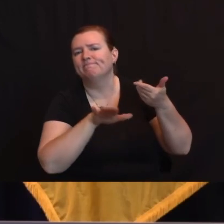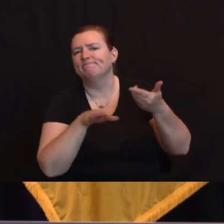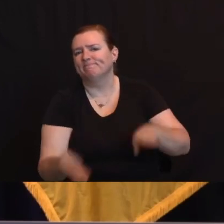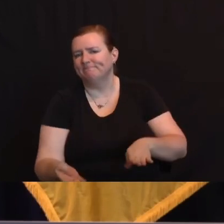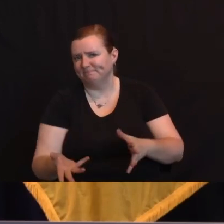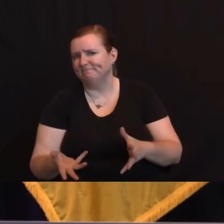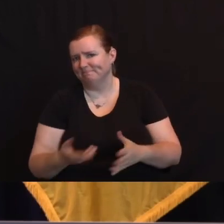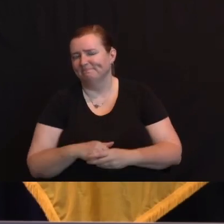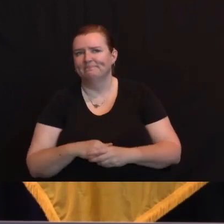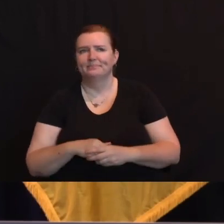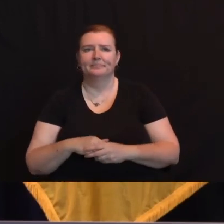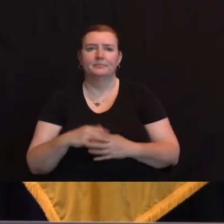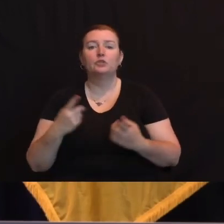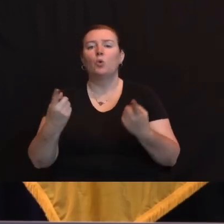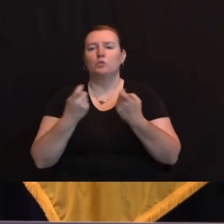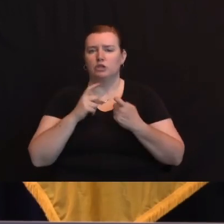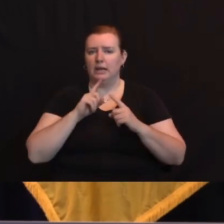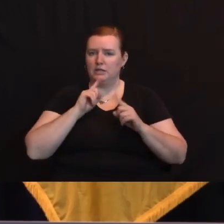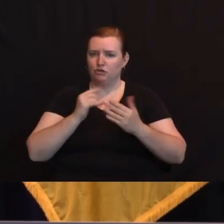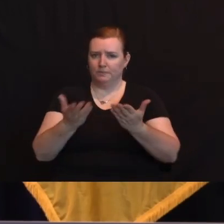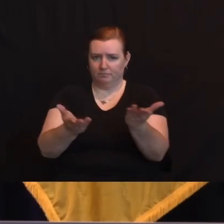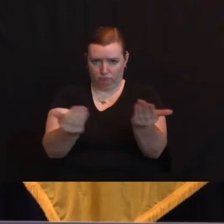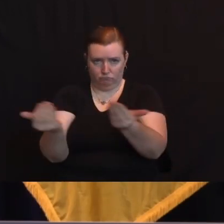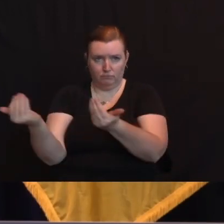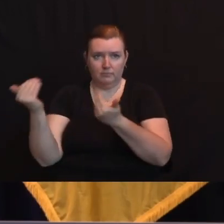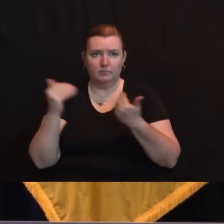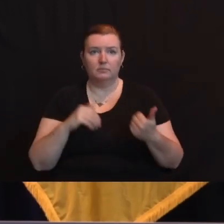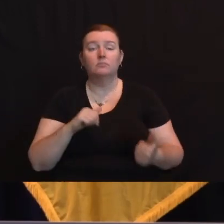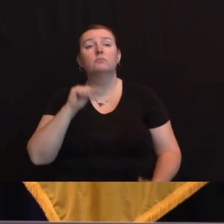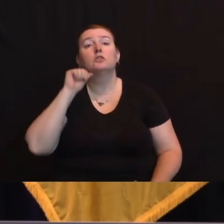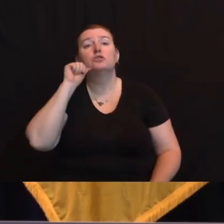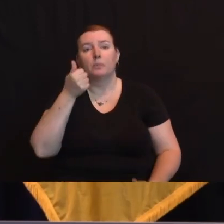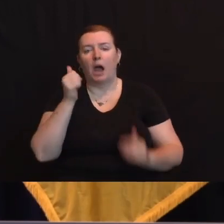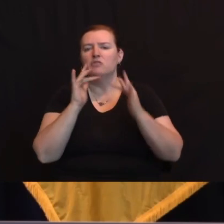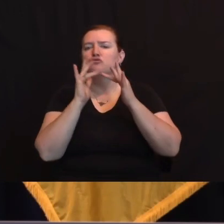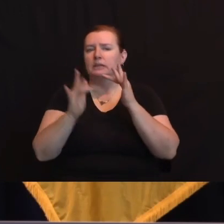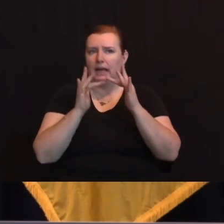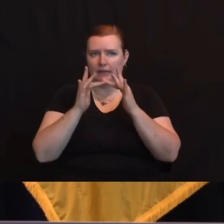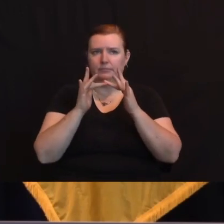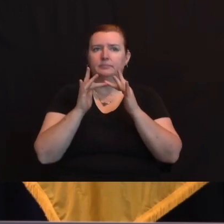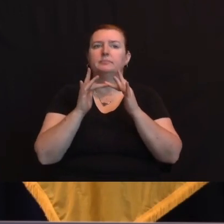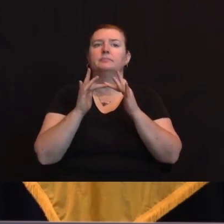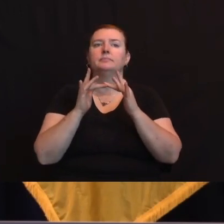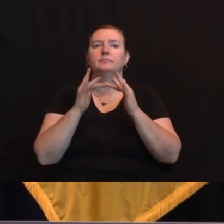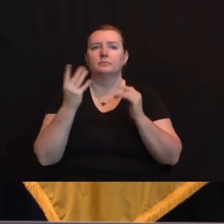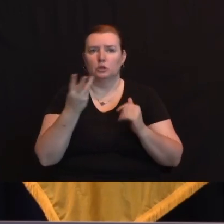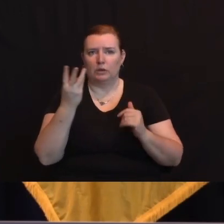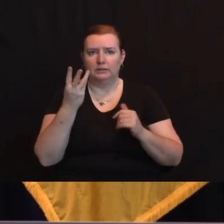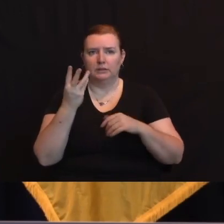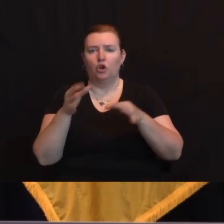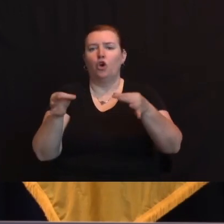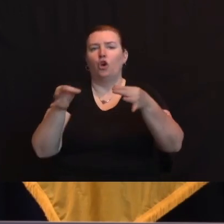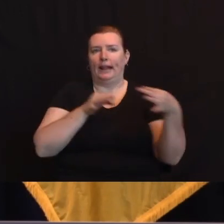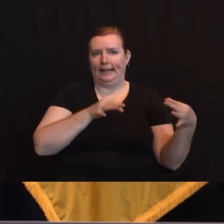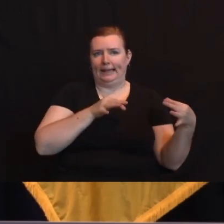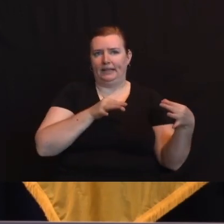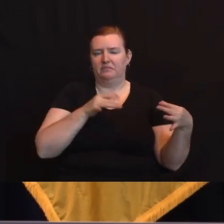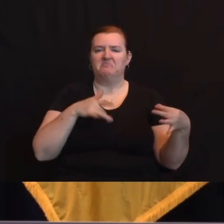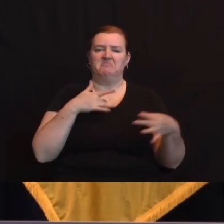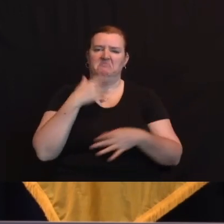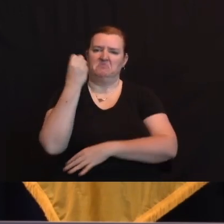Elise. We're going to be virtual with you tomorrow, and then we're going to be a little bit earlier on Wednesday. I think we're going to be at noon on Wednesday.